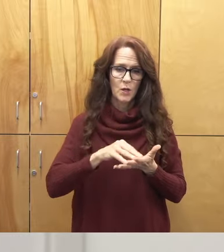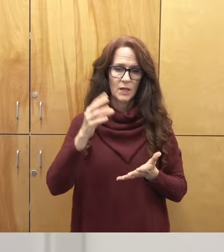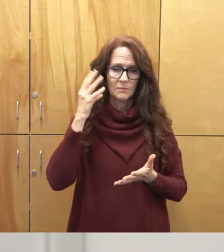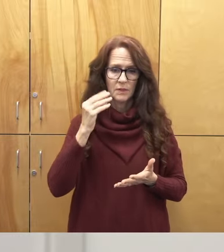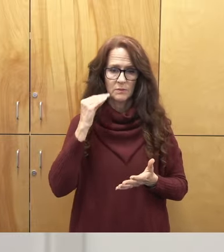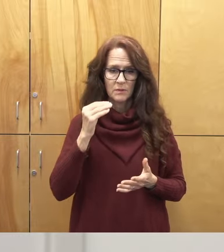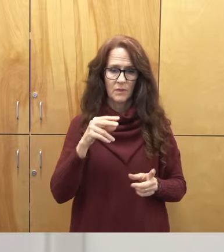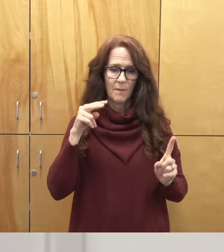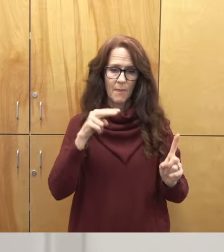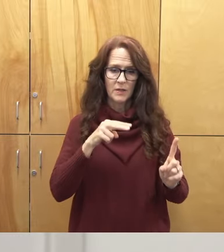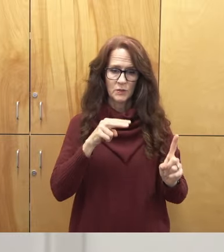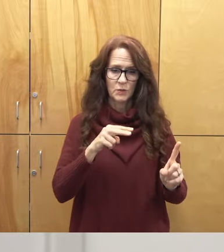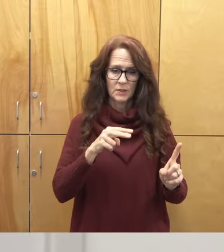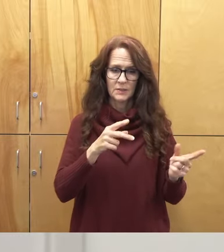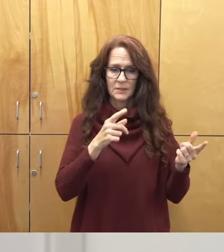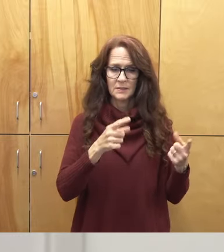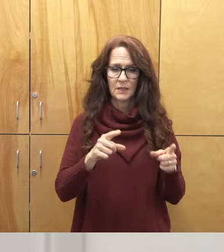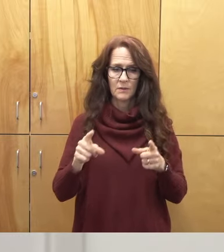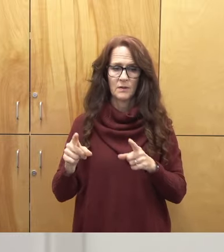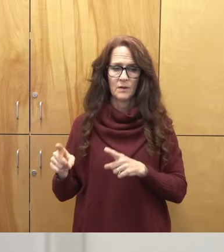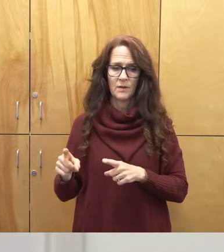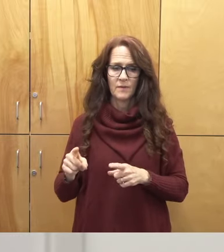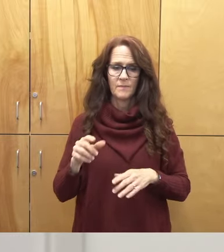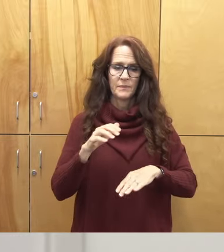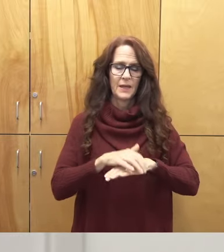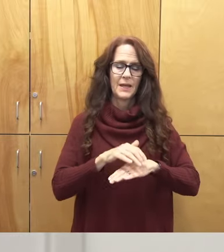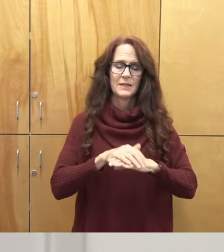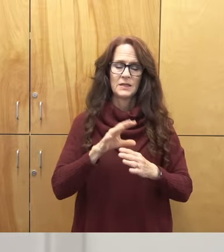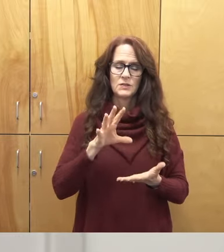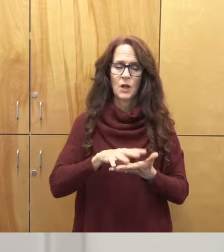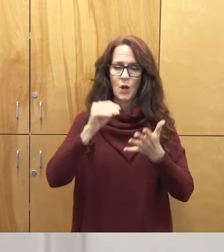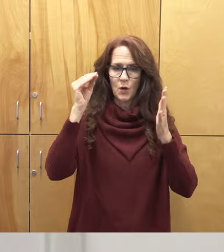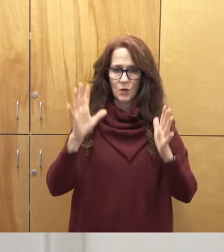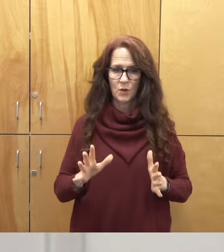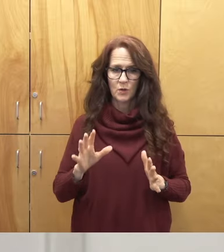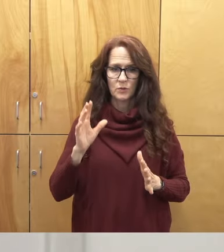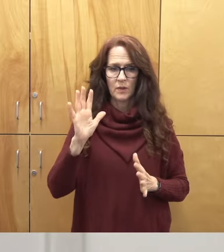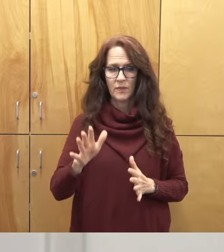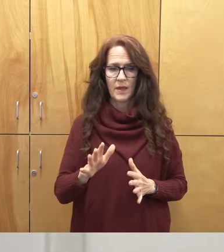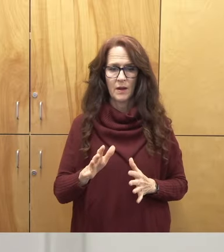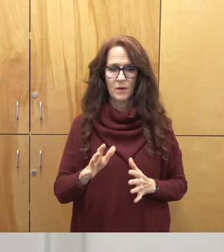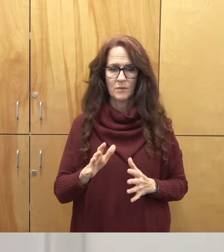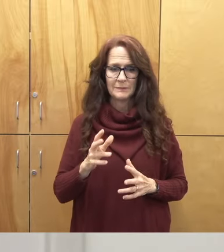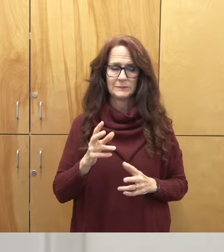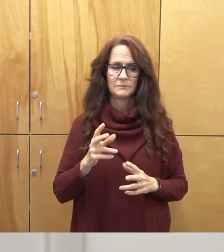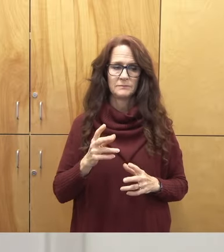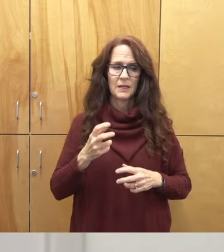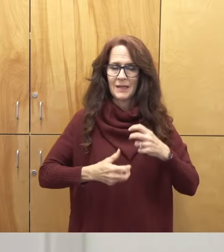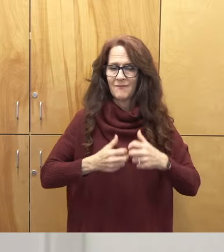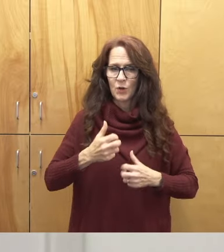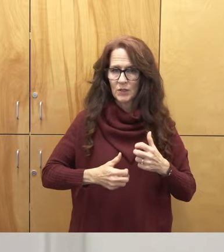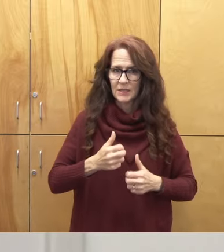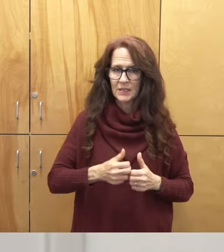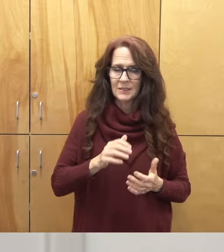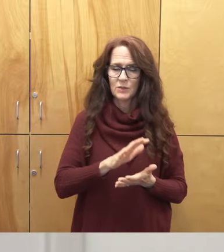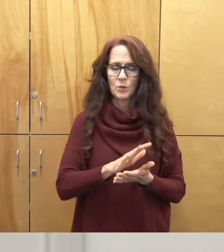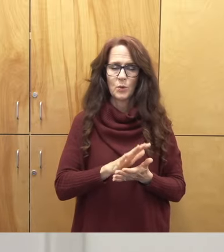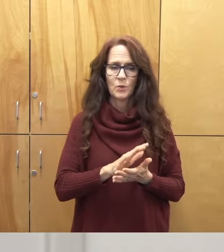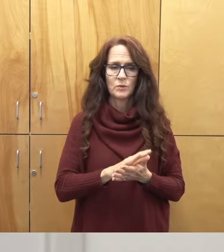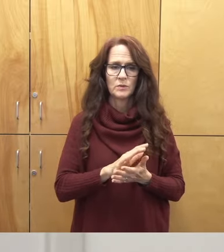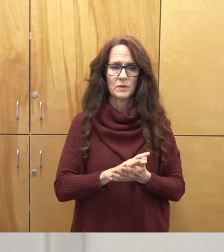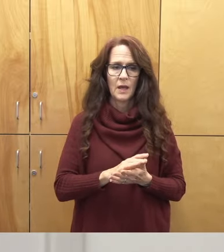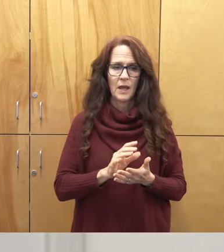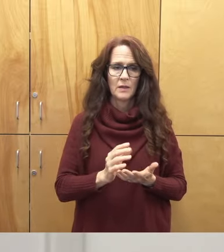monitoring that takes place in terms of English learners and their programmatic experiences at the schools, and how